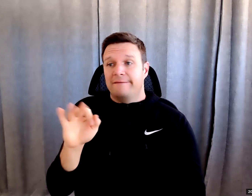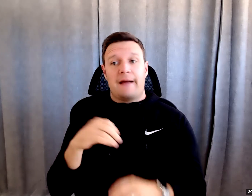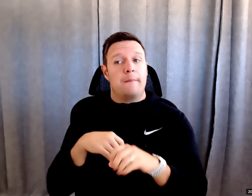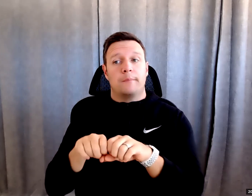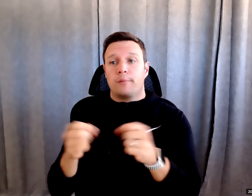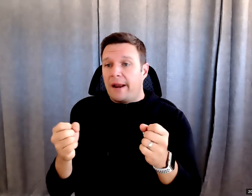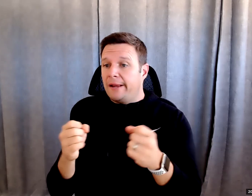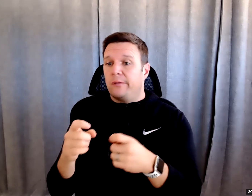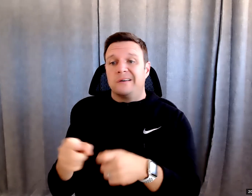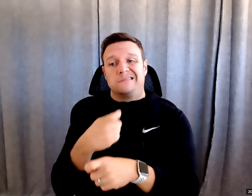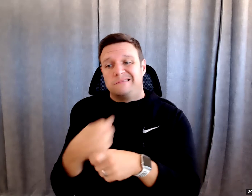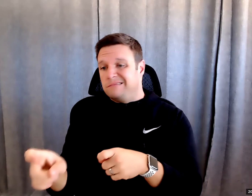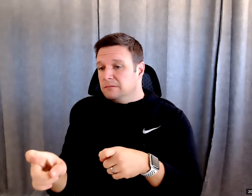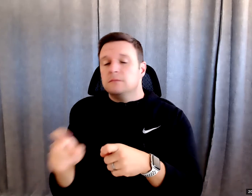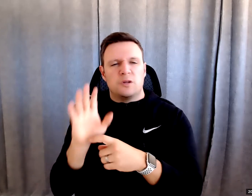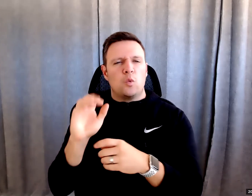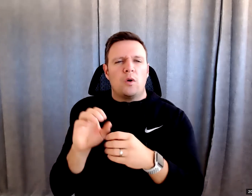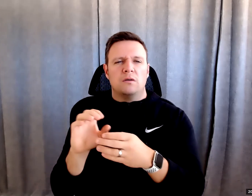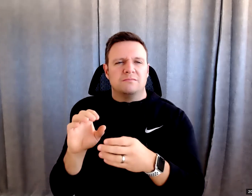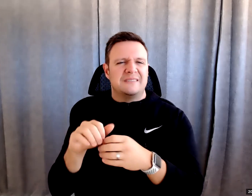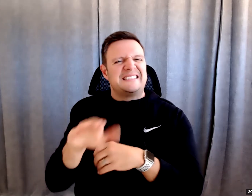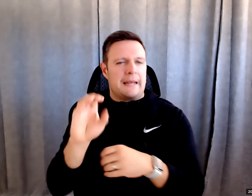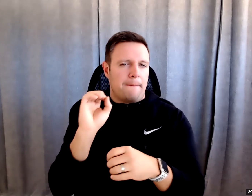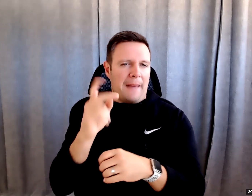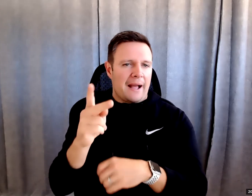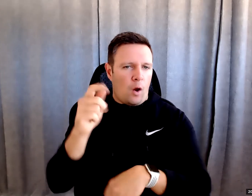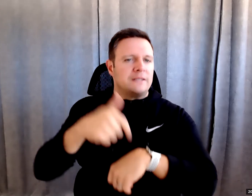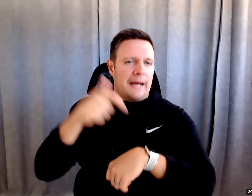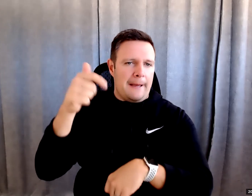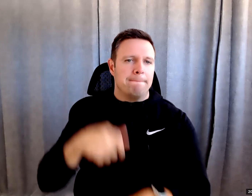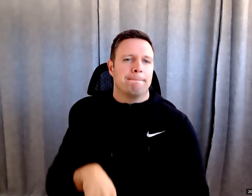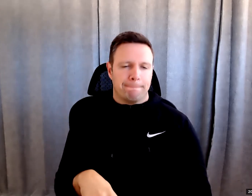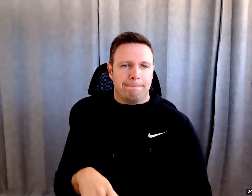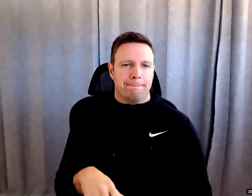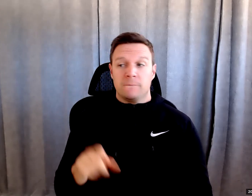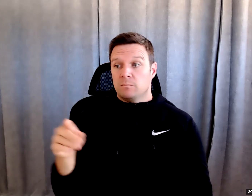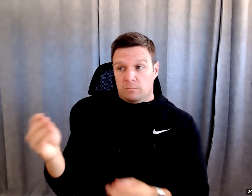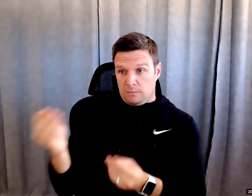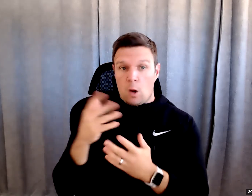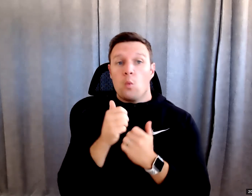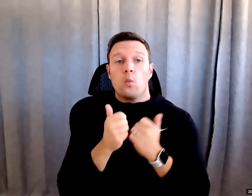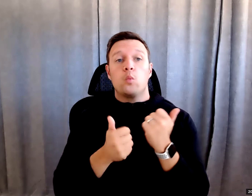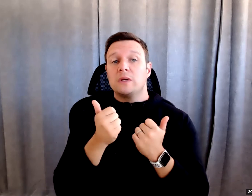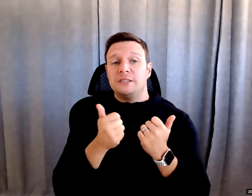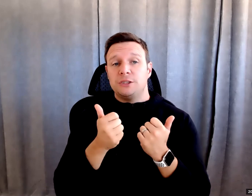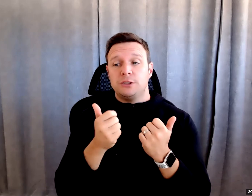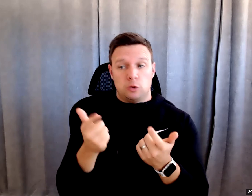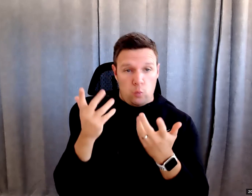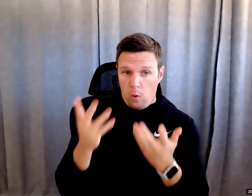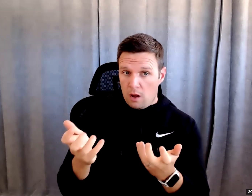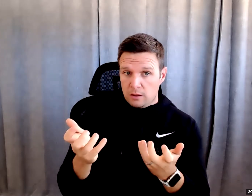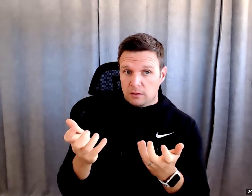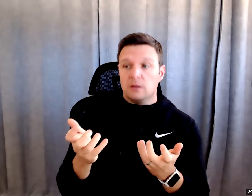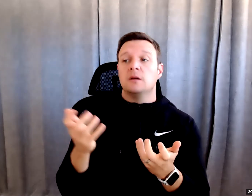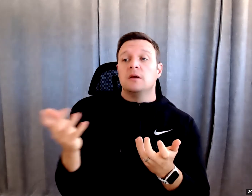damaged and you'll return it on time, stuff like that. And then you'll let us know which device you want to check out and then make